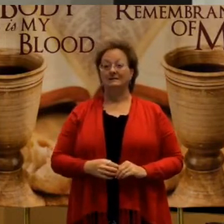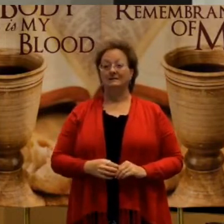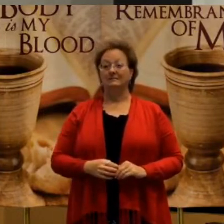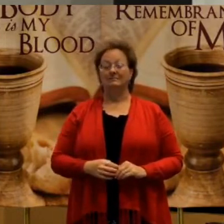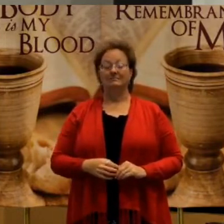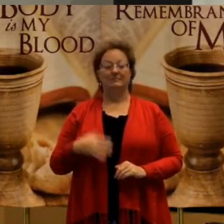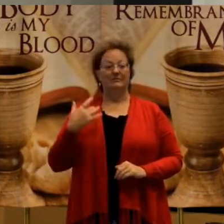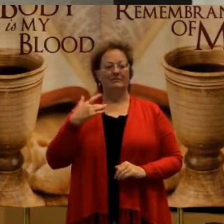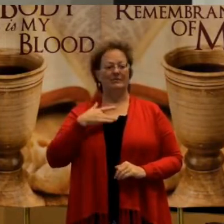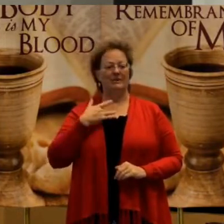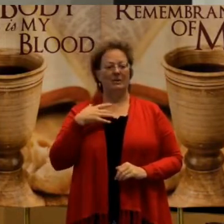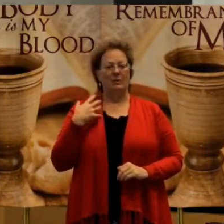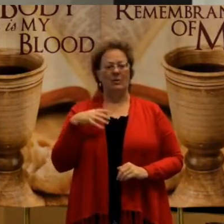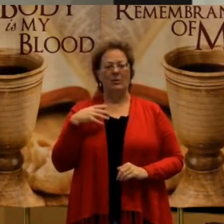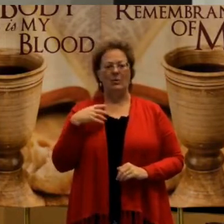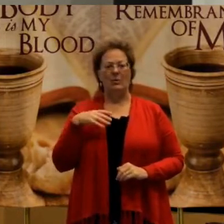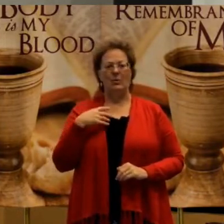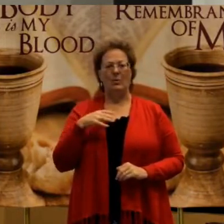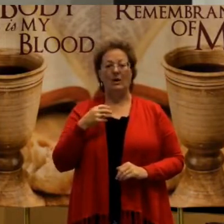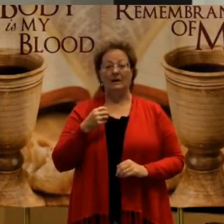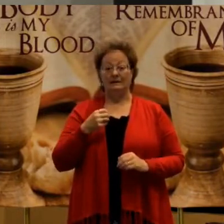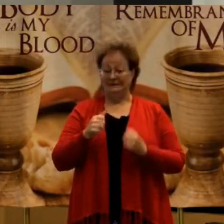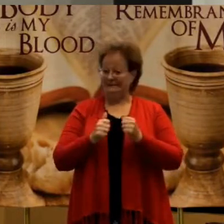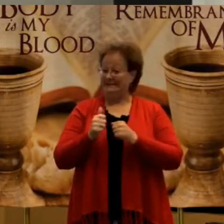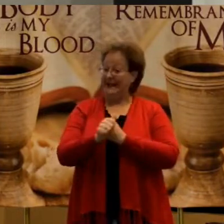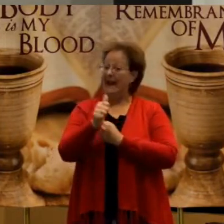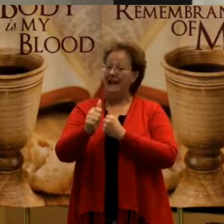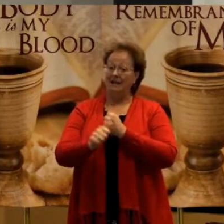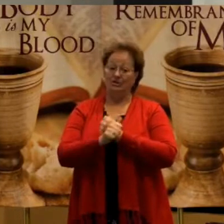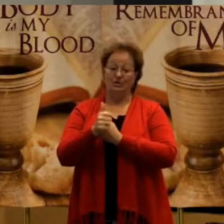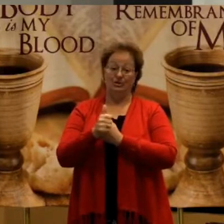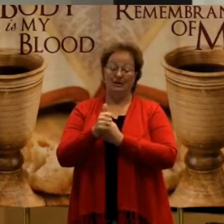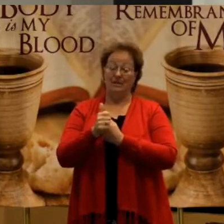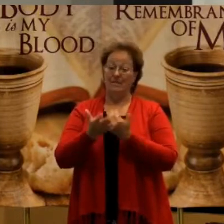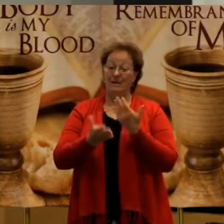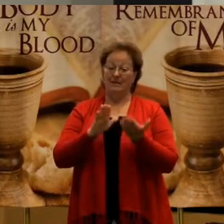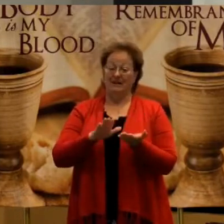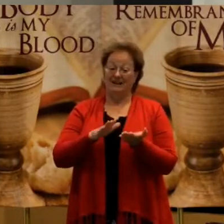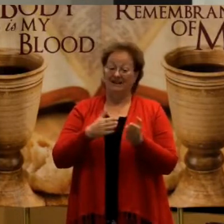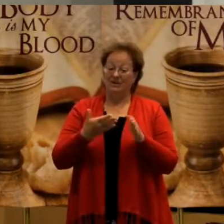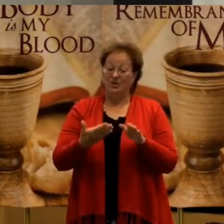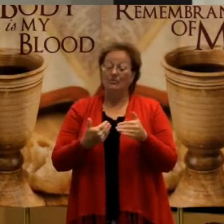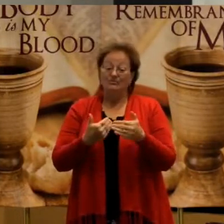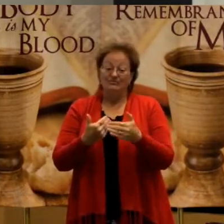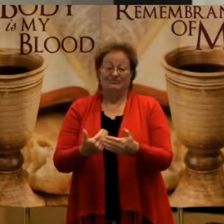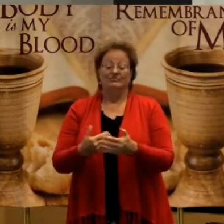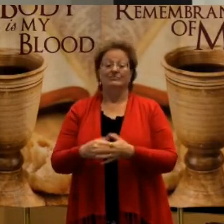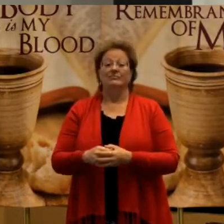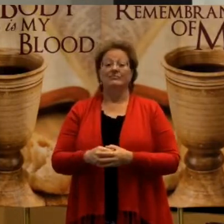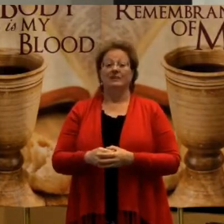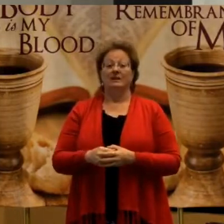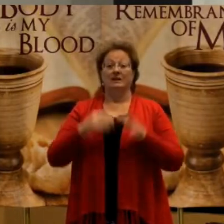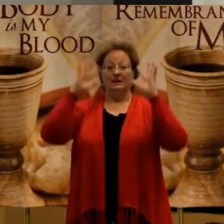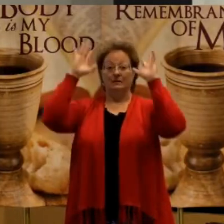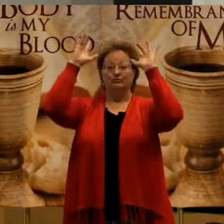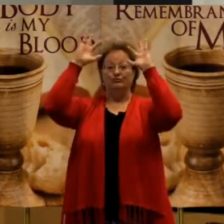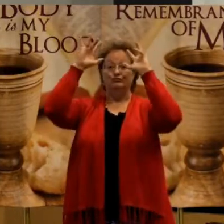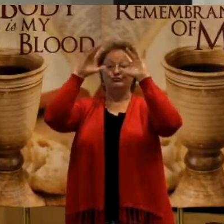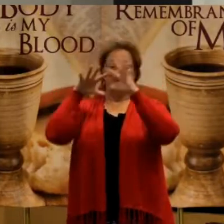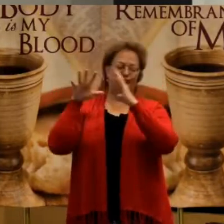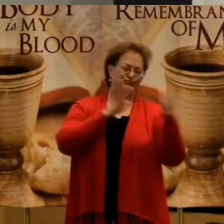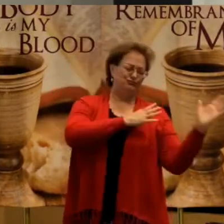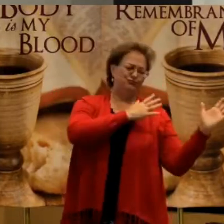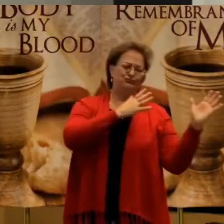feeling, but more than that, it can be dangerous and even deadly, especially if you're stuck in a blizzard or when the temperatures are